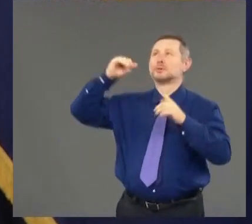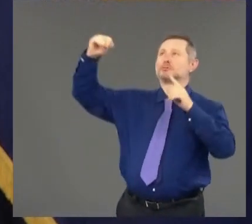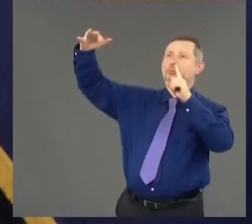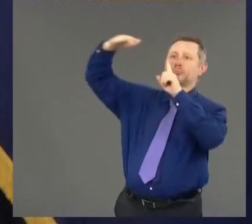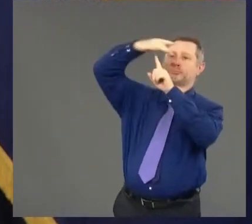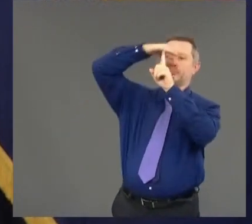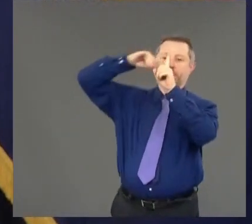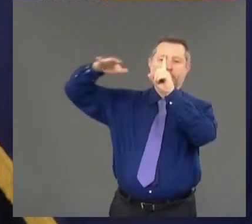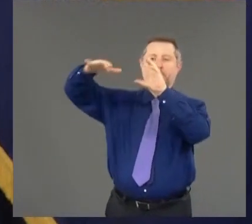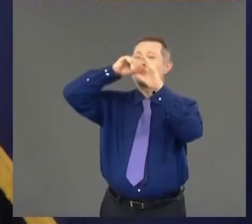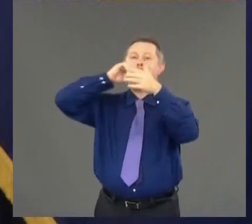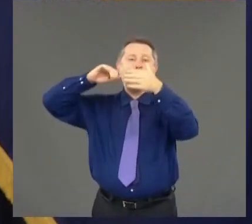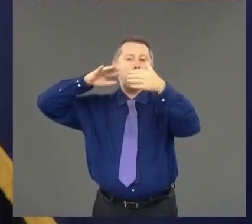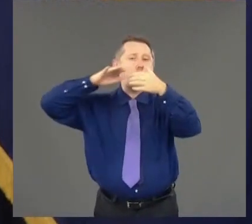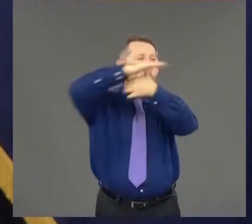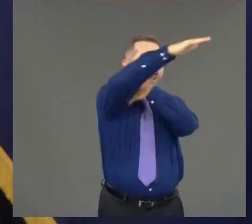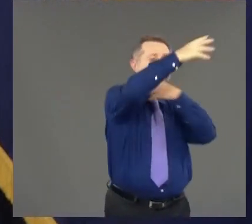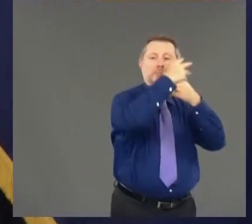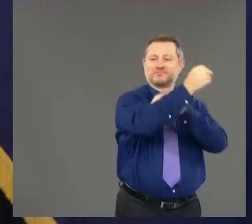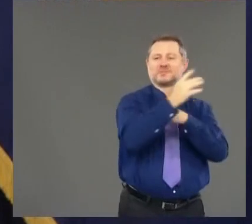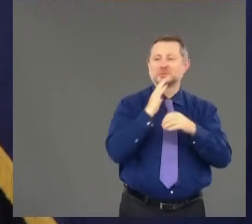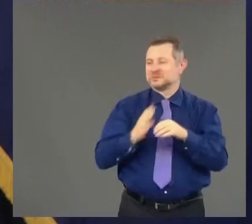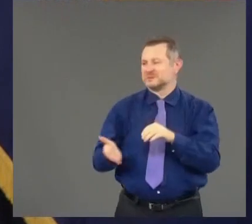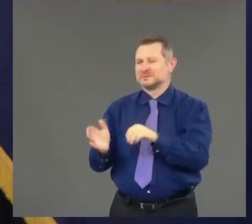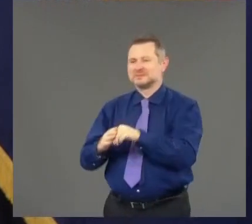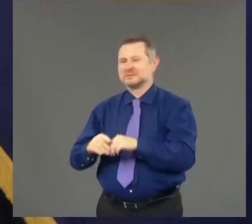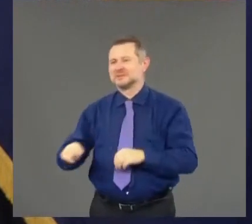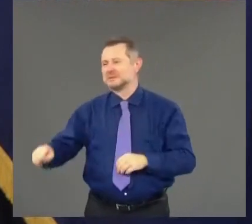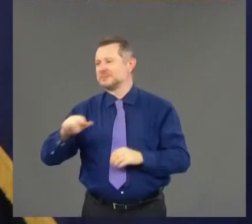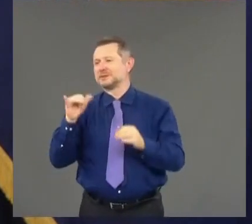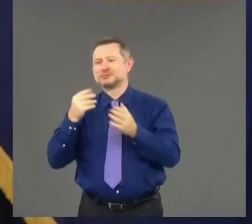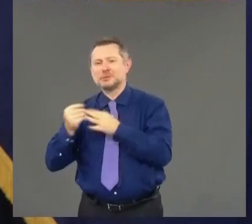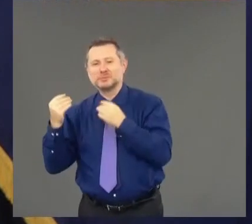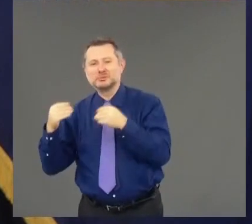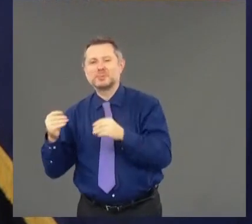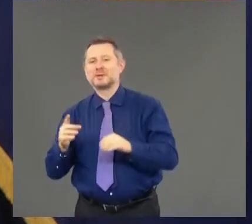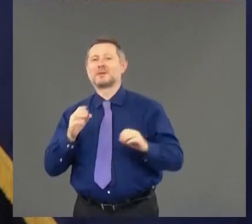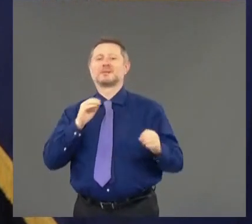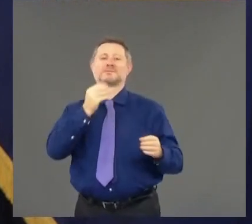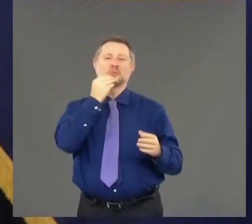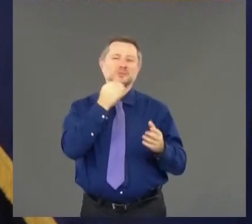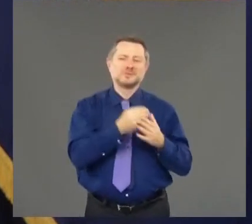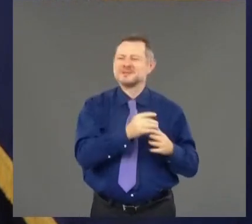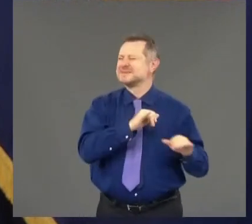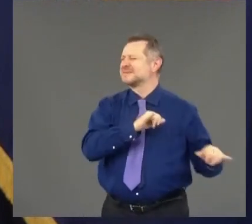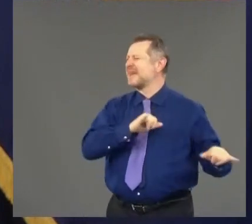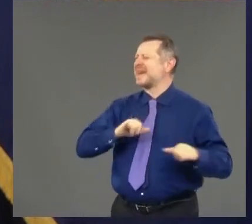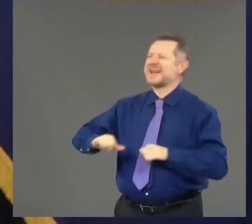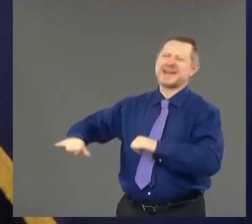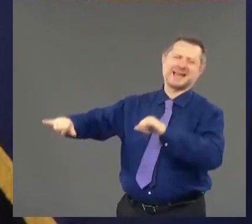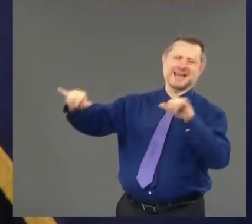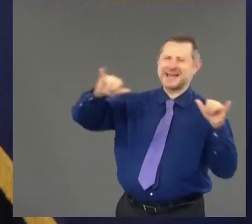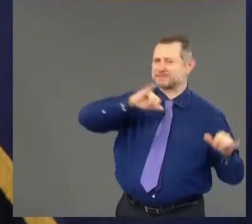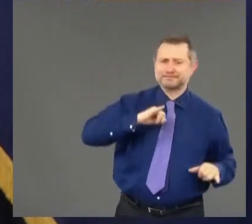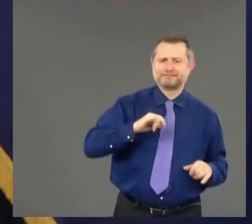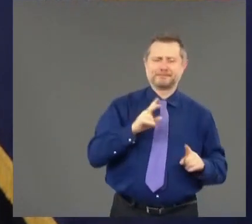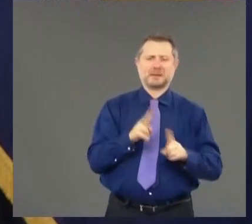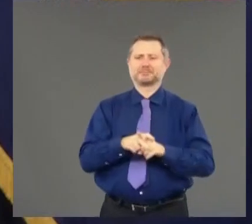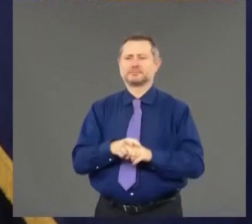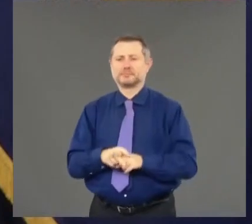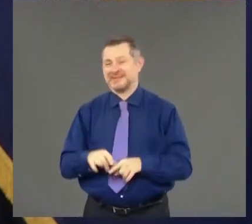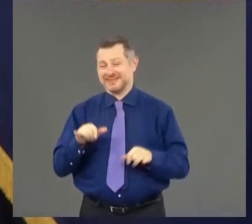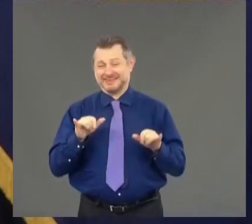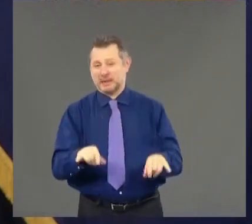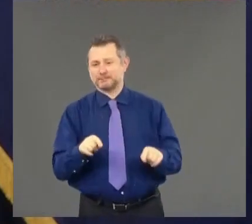every department store. That's true for a grocery store. That's true across the board. That is not what is stopping